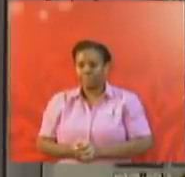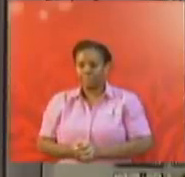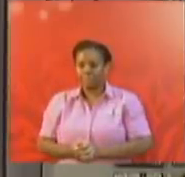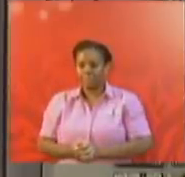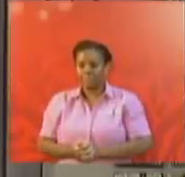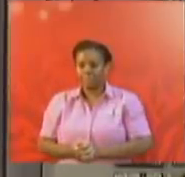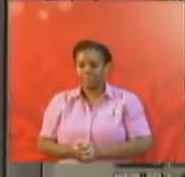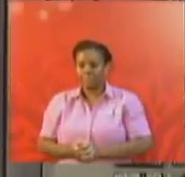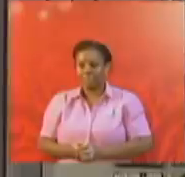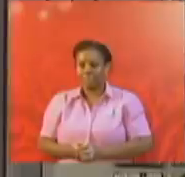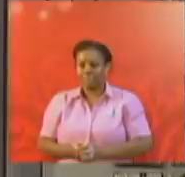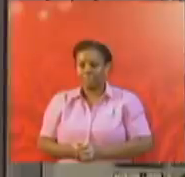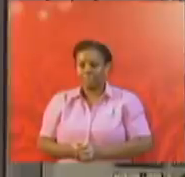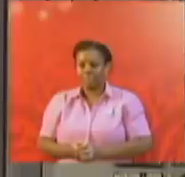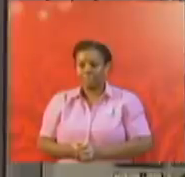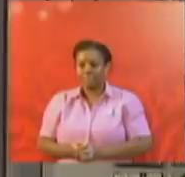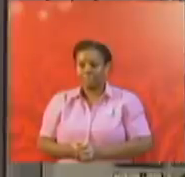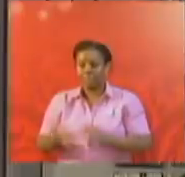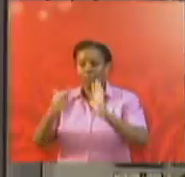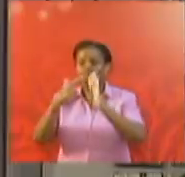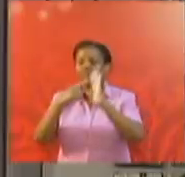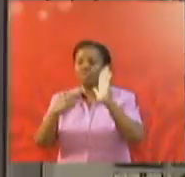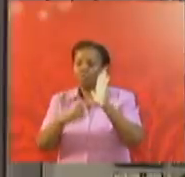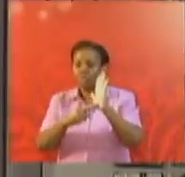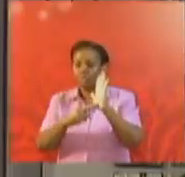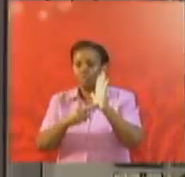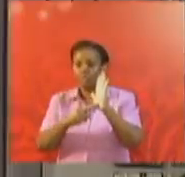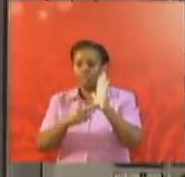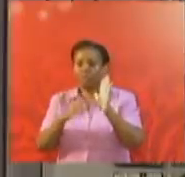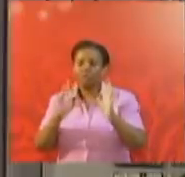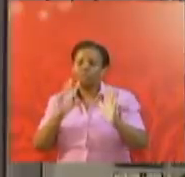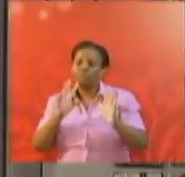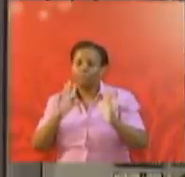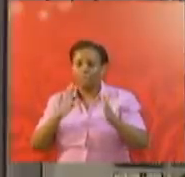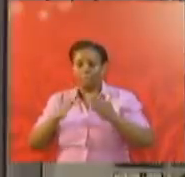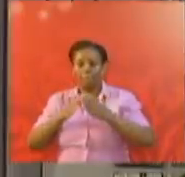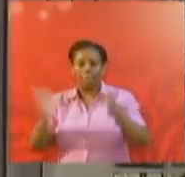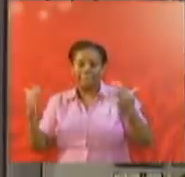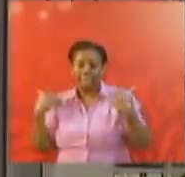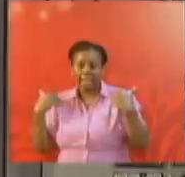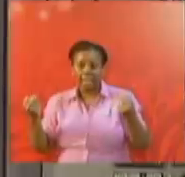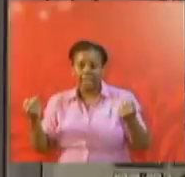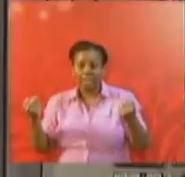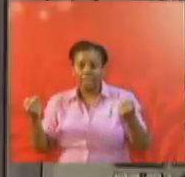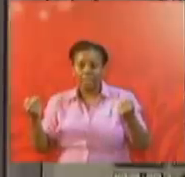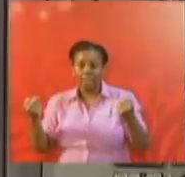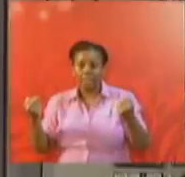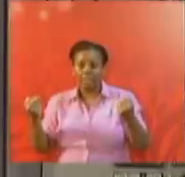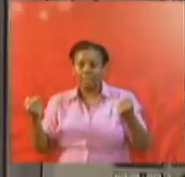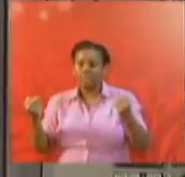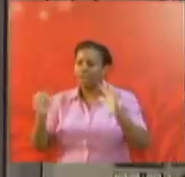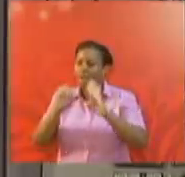made pursuant to parent law, the public health ordinance. Regulations are not meant to be debated in Parliament because